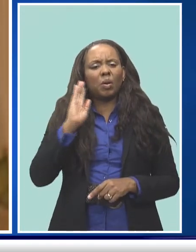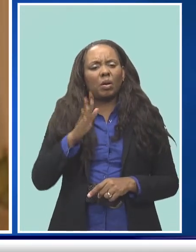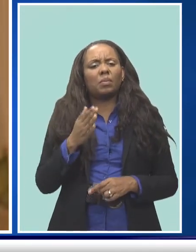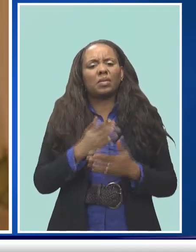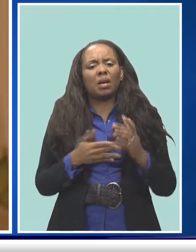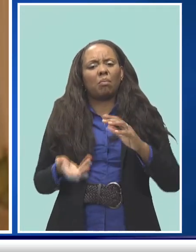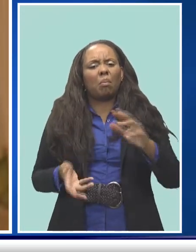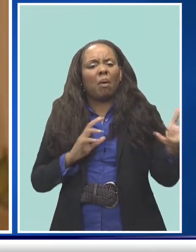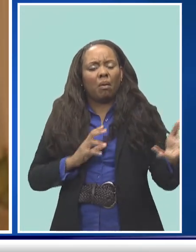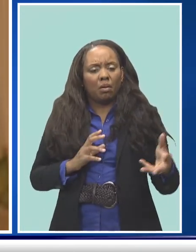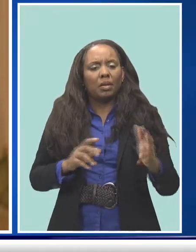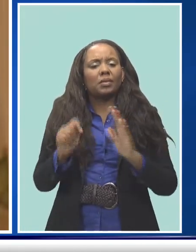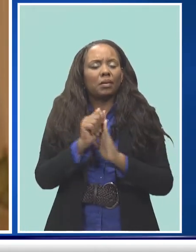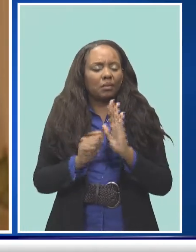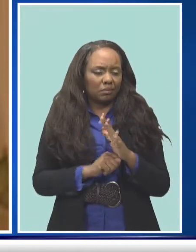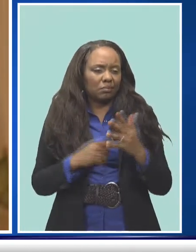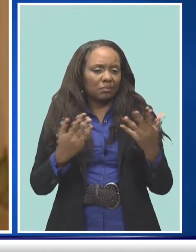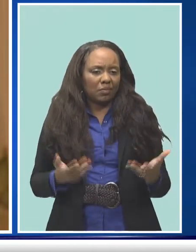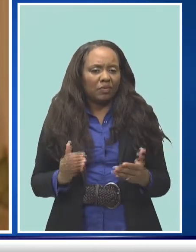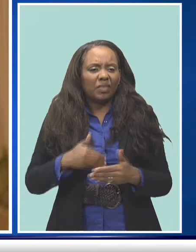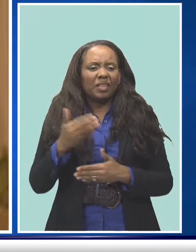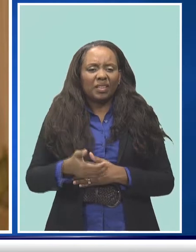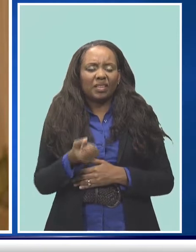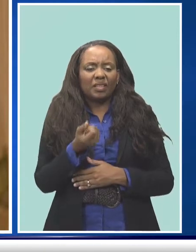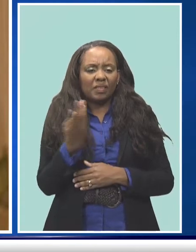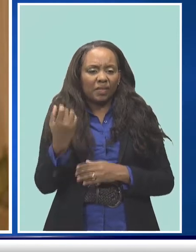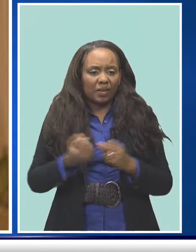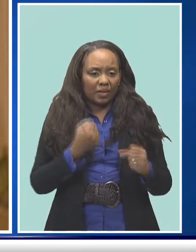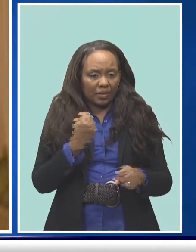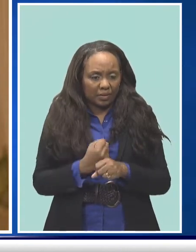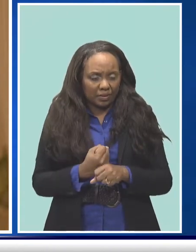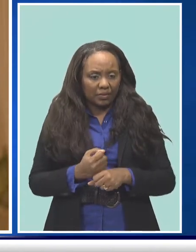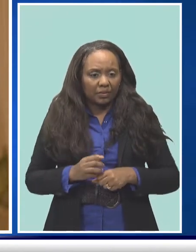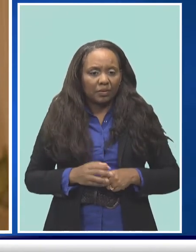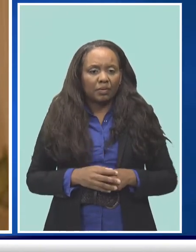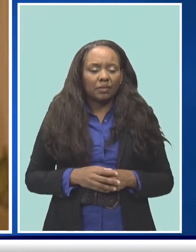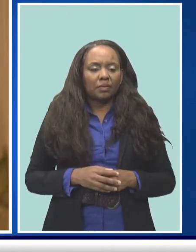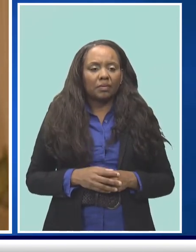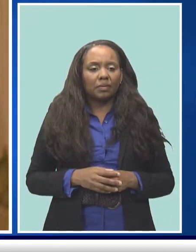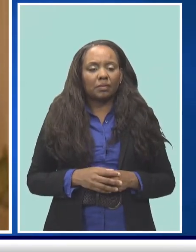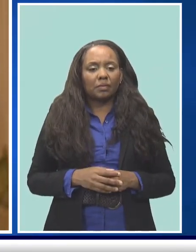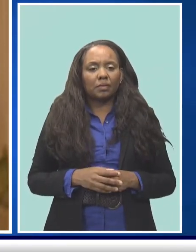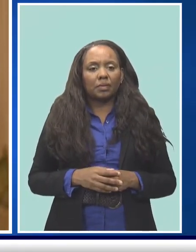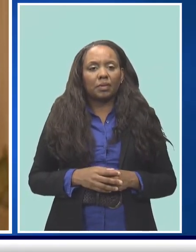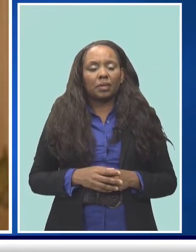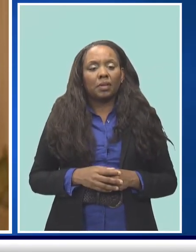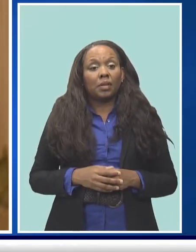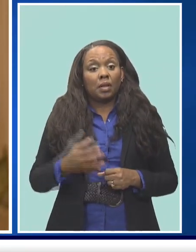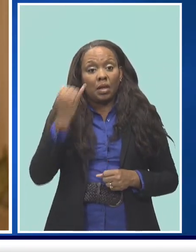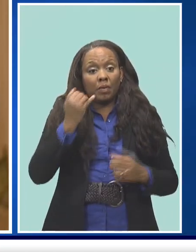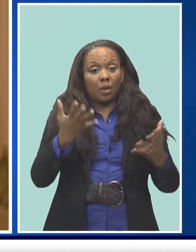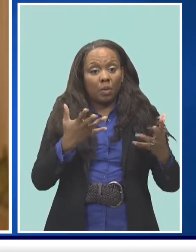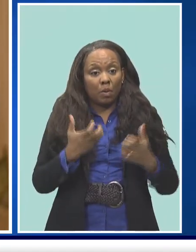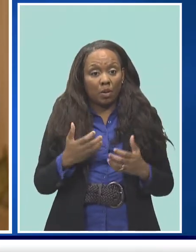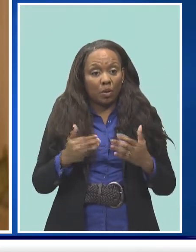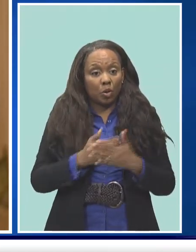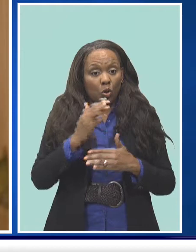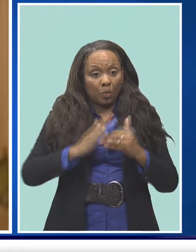in Bridgetown, my friends, for the next few years. Because the only way the buildings can be built is by